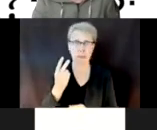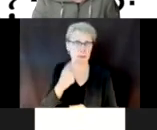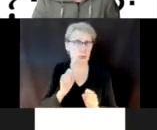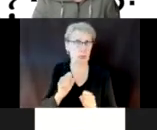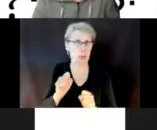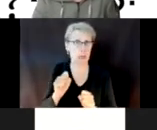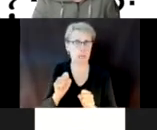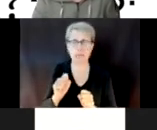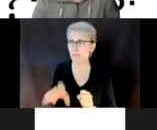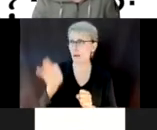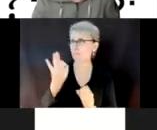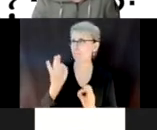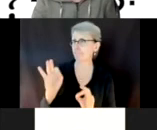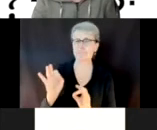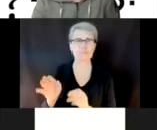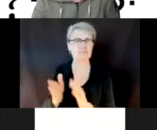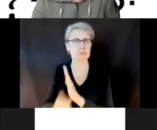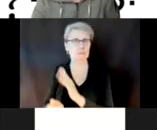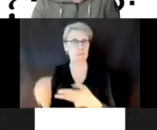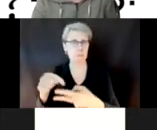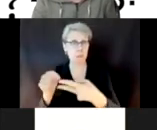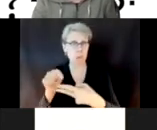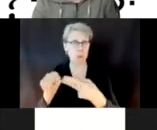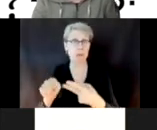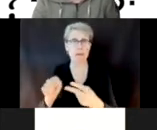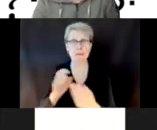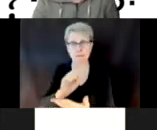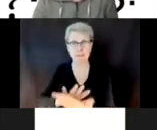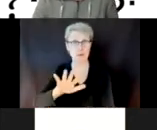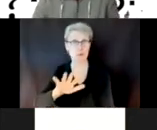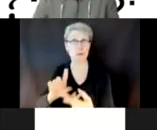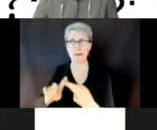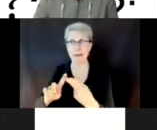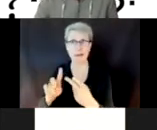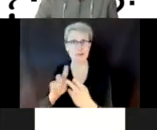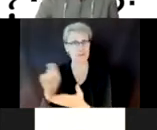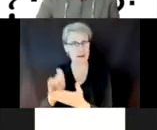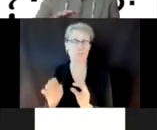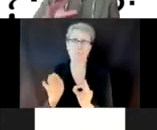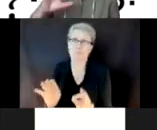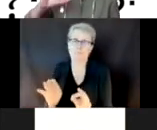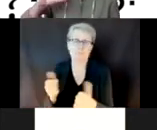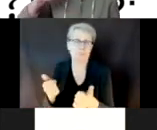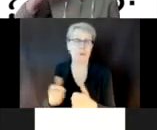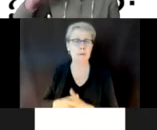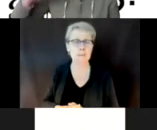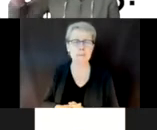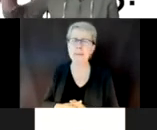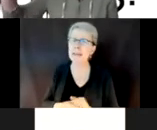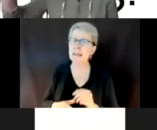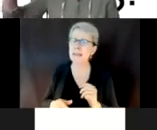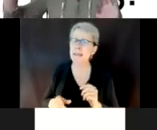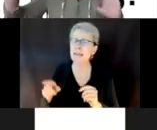does both, that's amazing. Can you just in one line differentiate the difference between what you mean by that, by